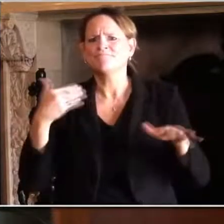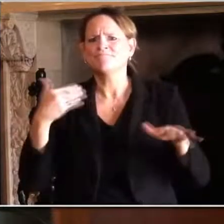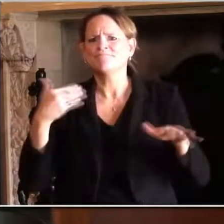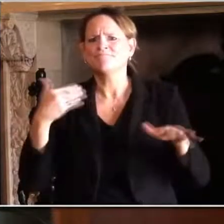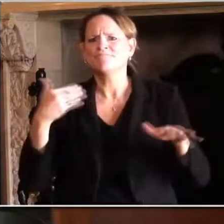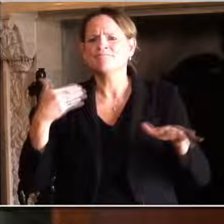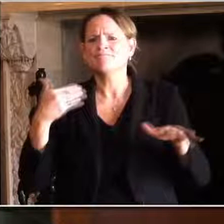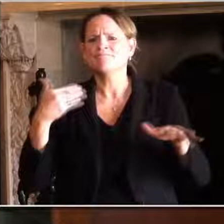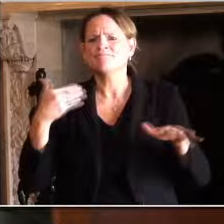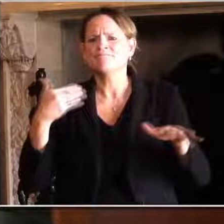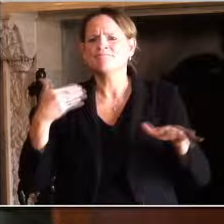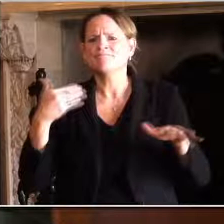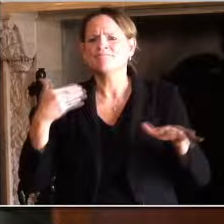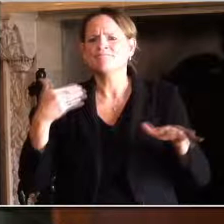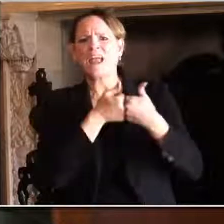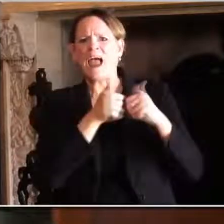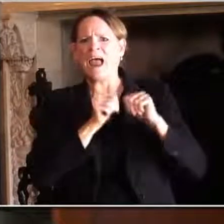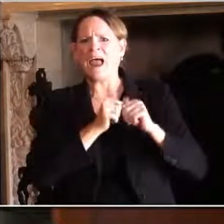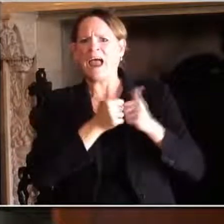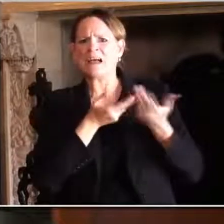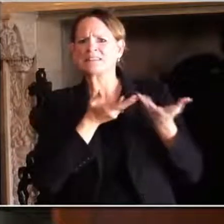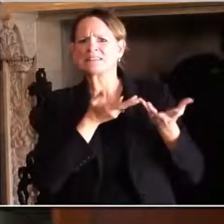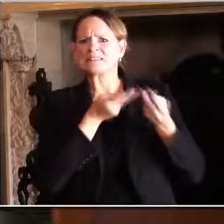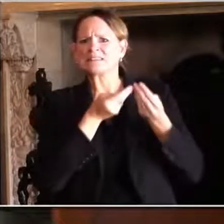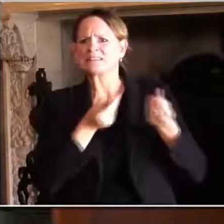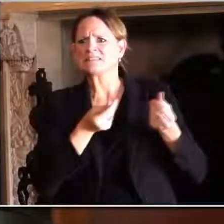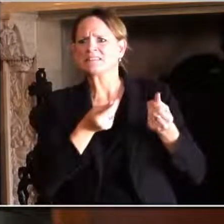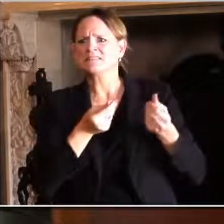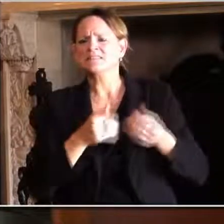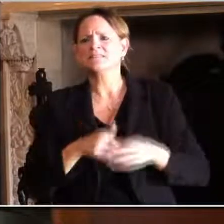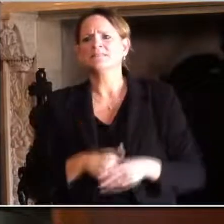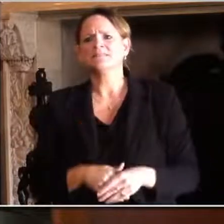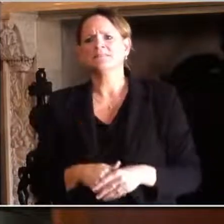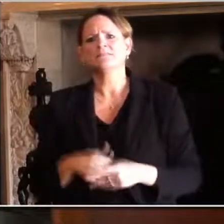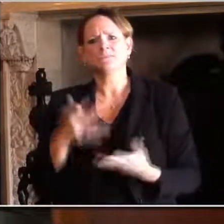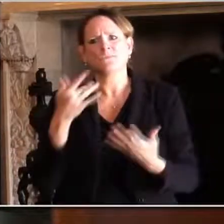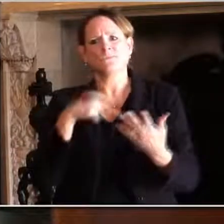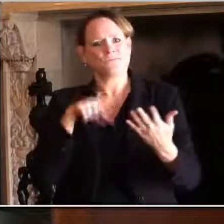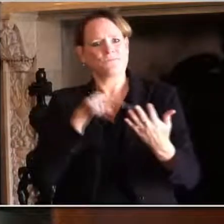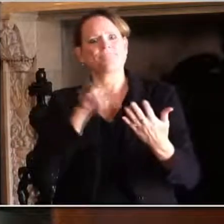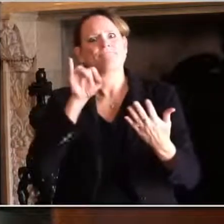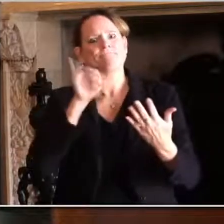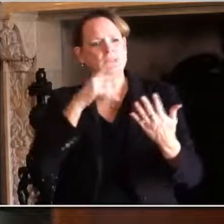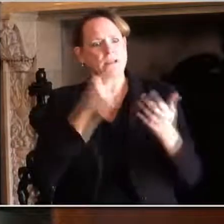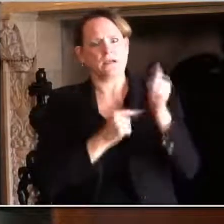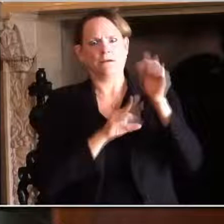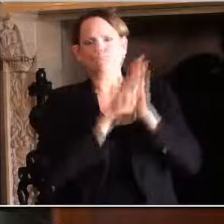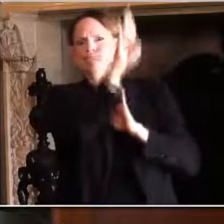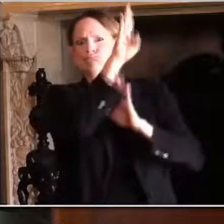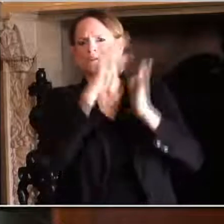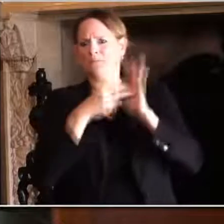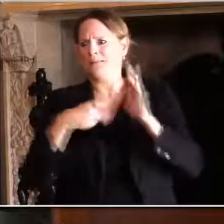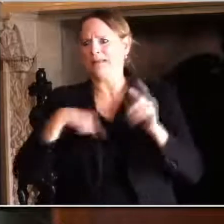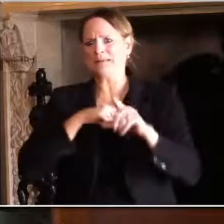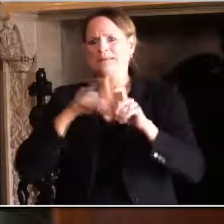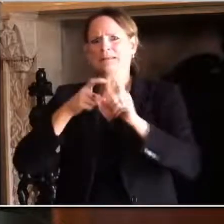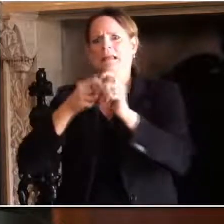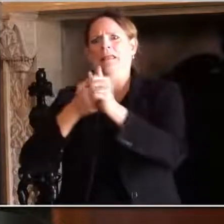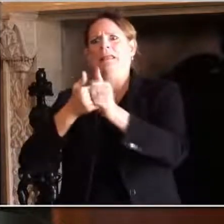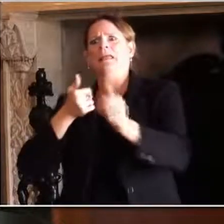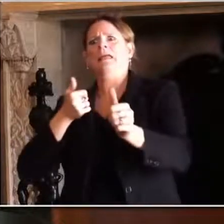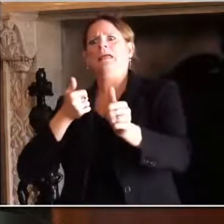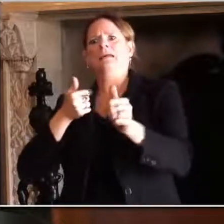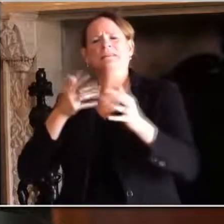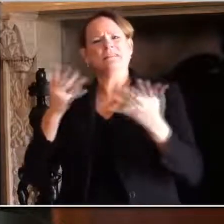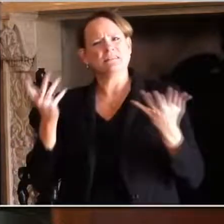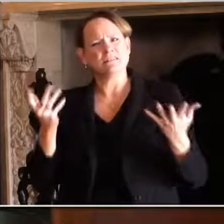a robust picture of the way that we have changed course, the way that the month